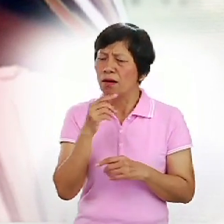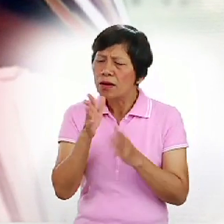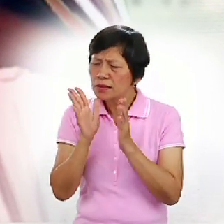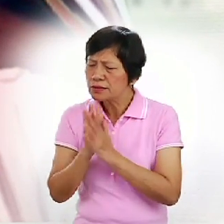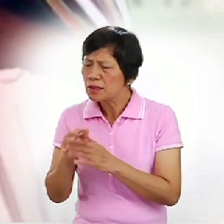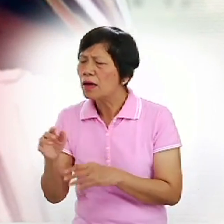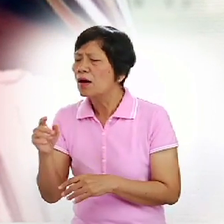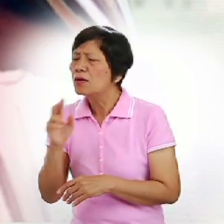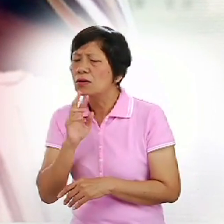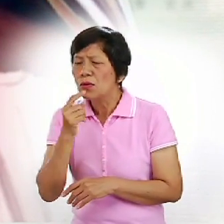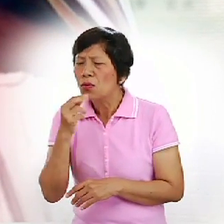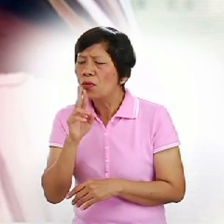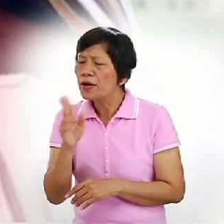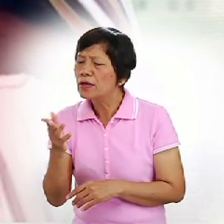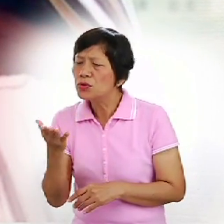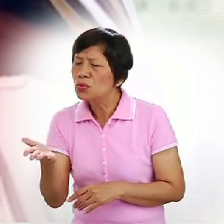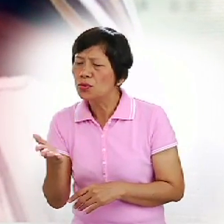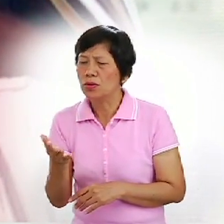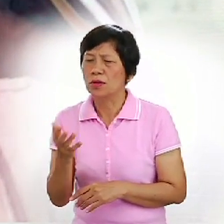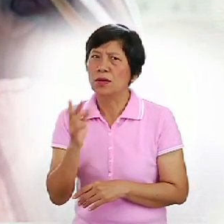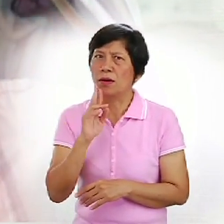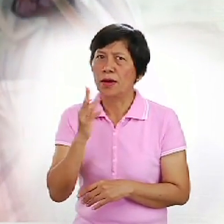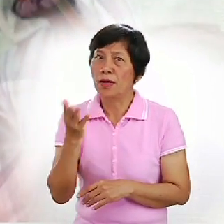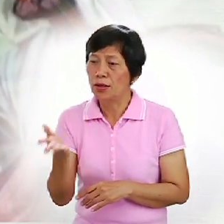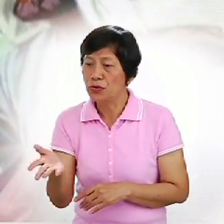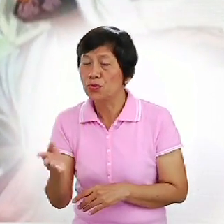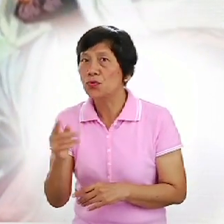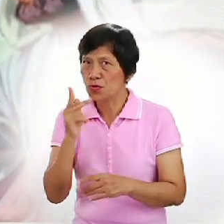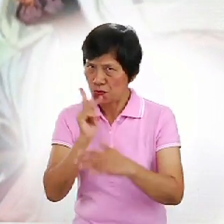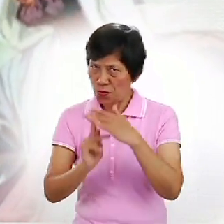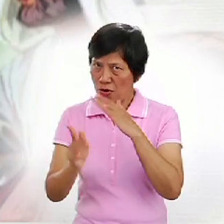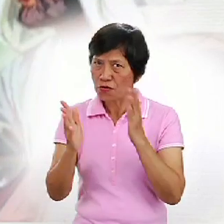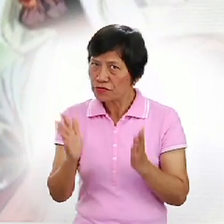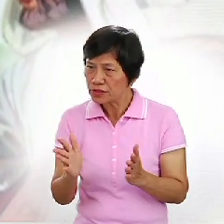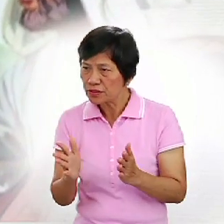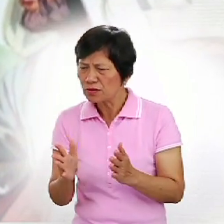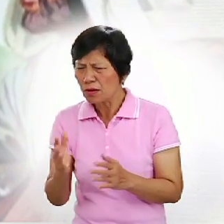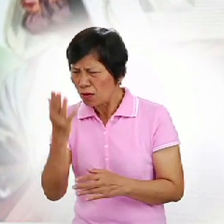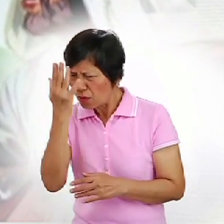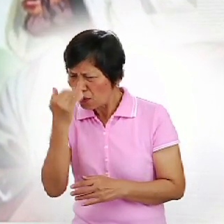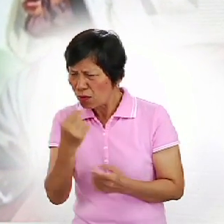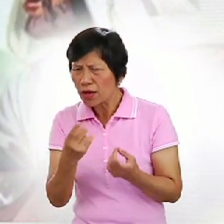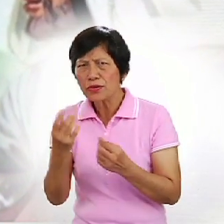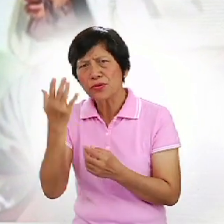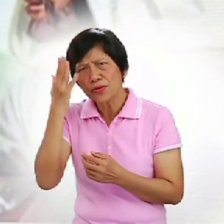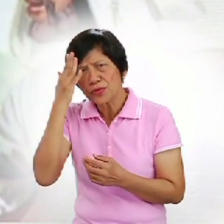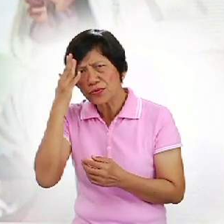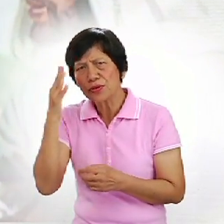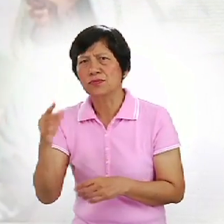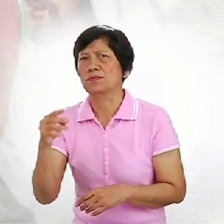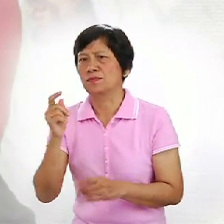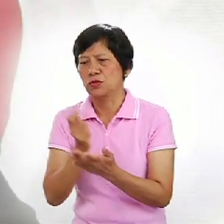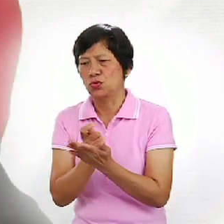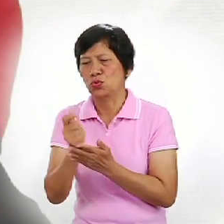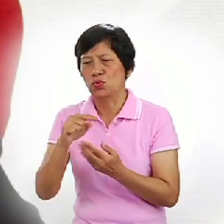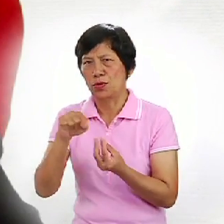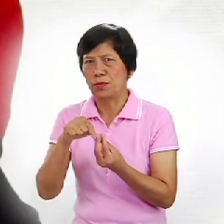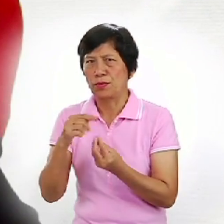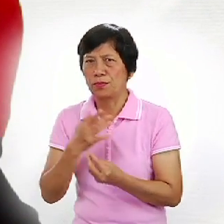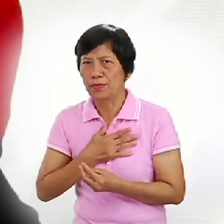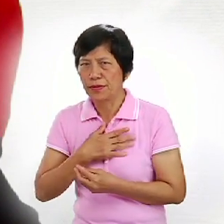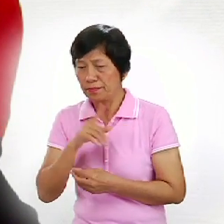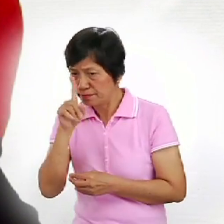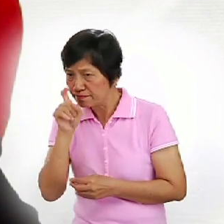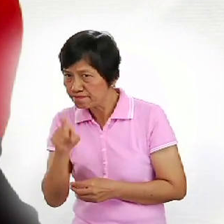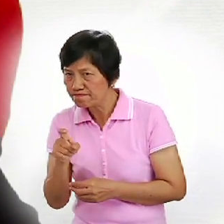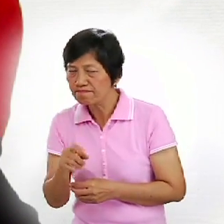prophet? Why do you know me? Why do you know the truth about me? Yet probably